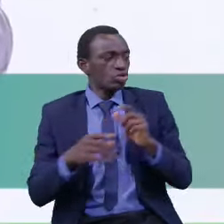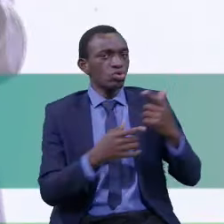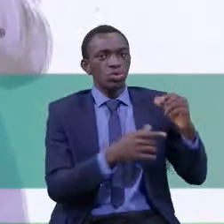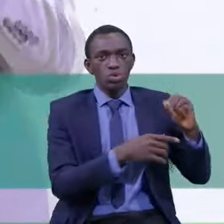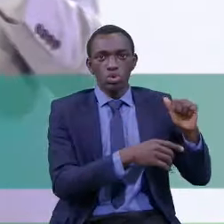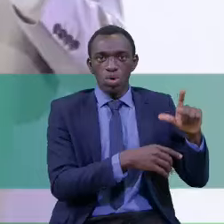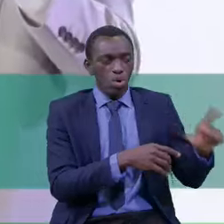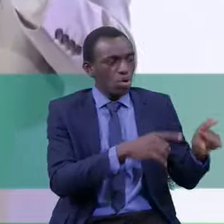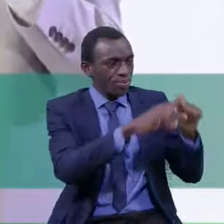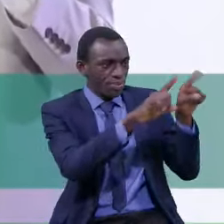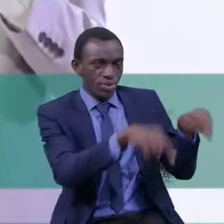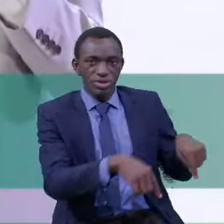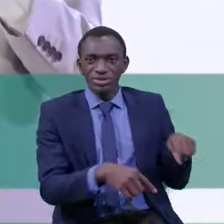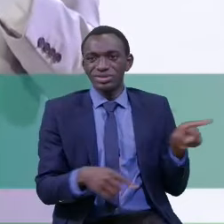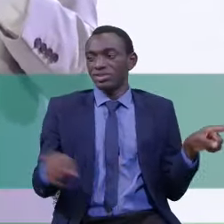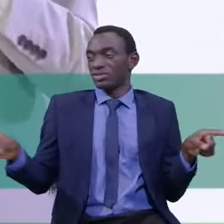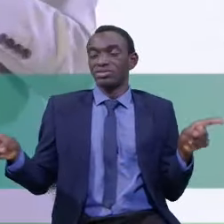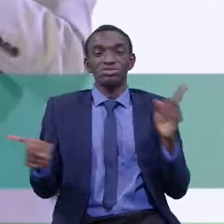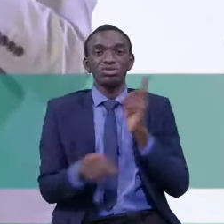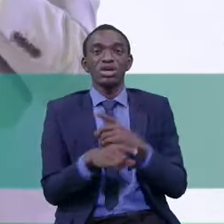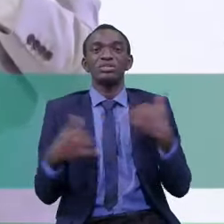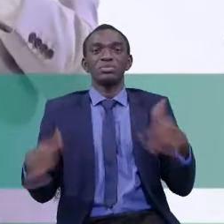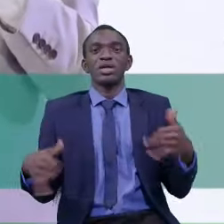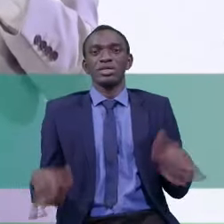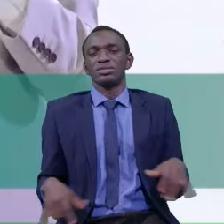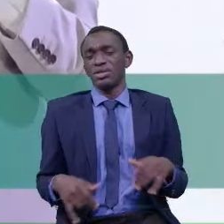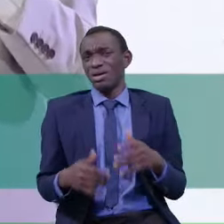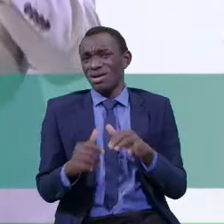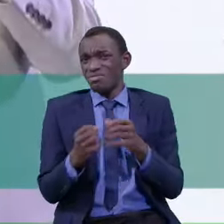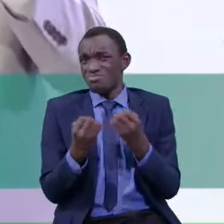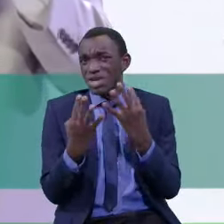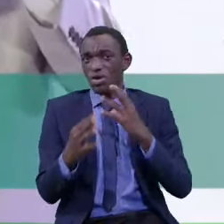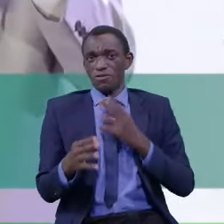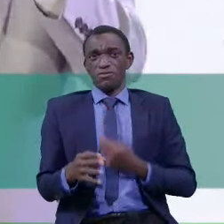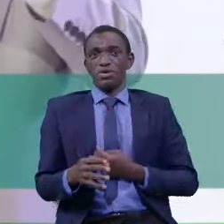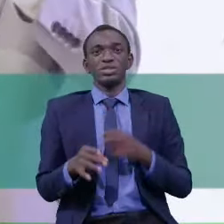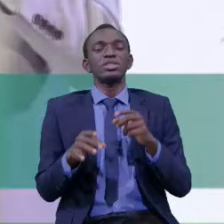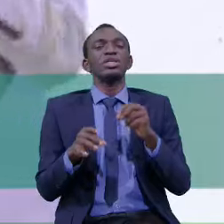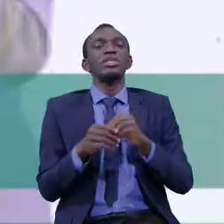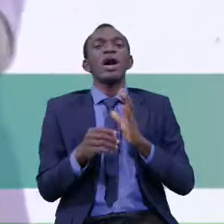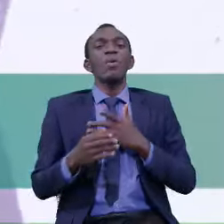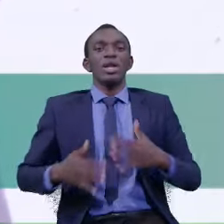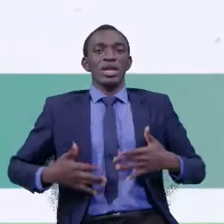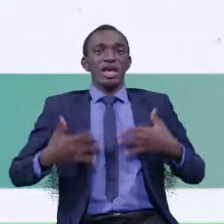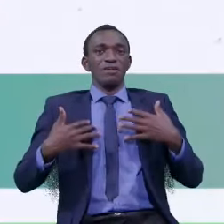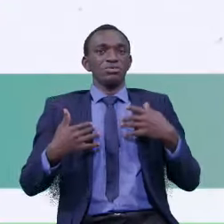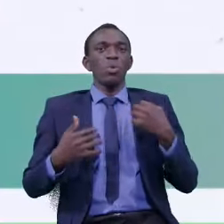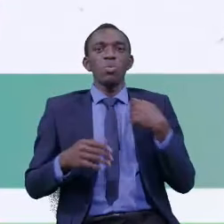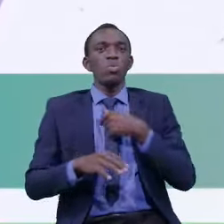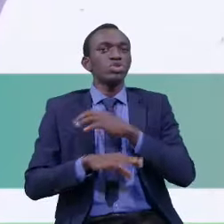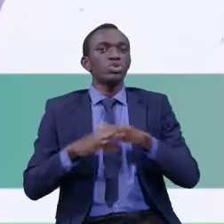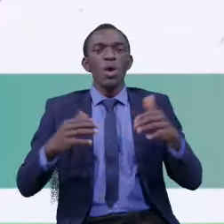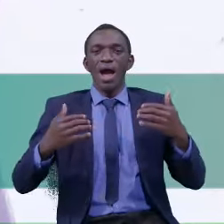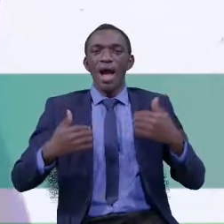time. How many of us in our lives, like those children, we don't have